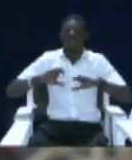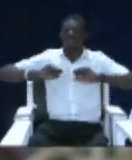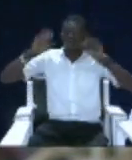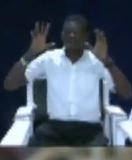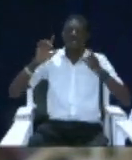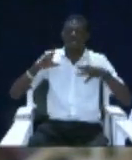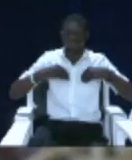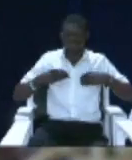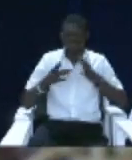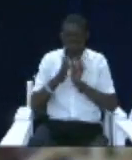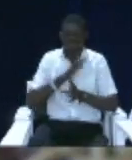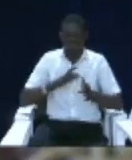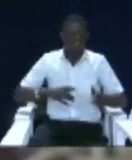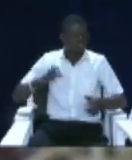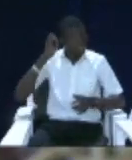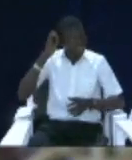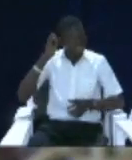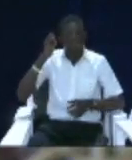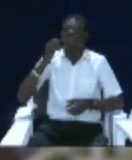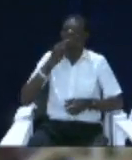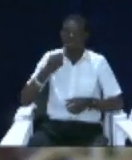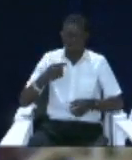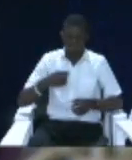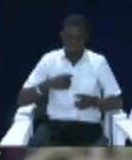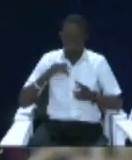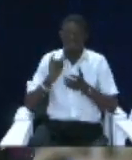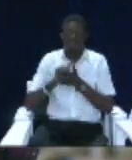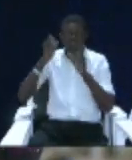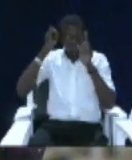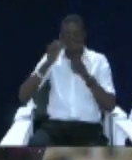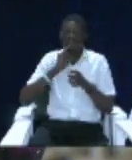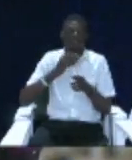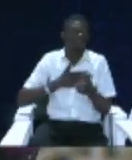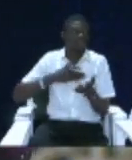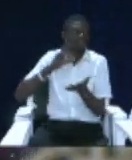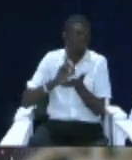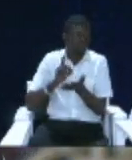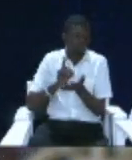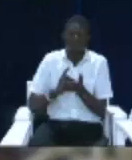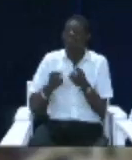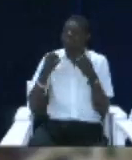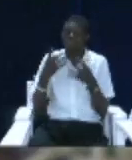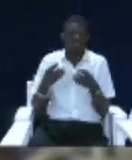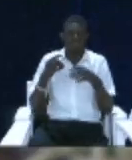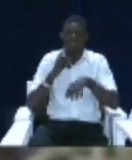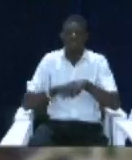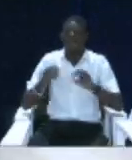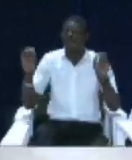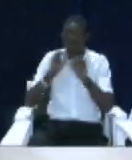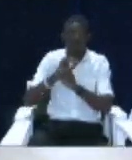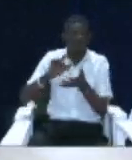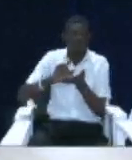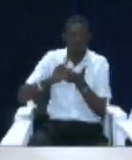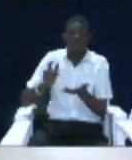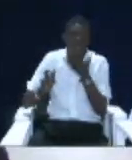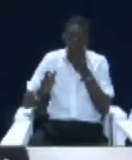Jesus, he had told me that he's my doctor. Many times, no drug works